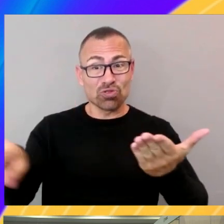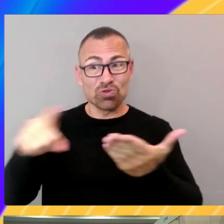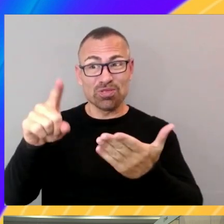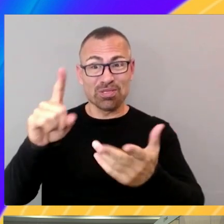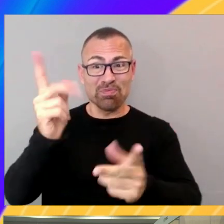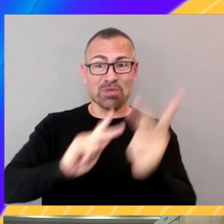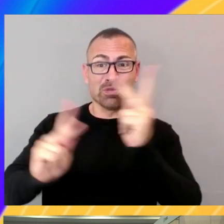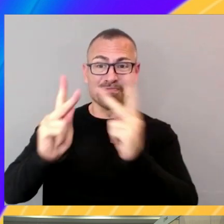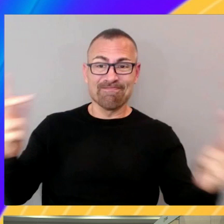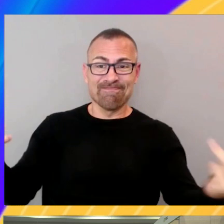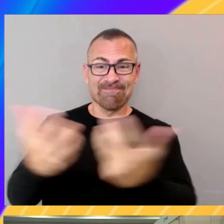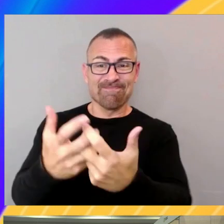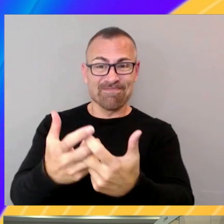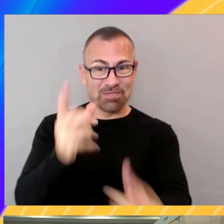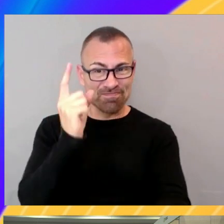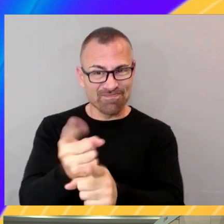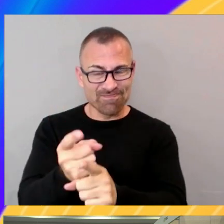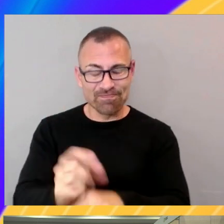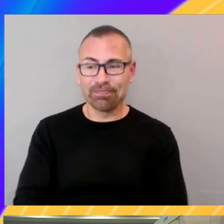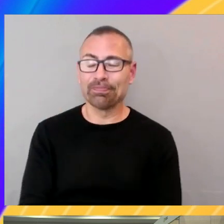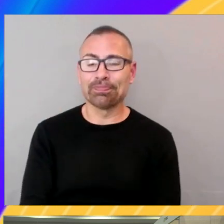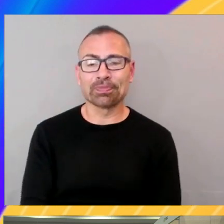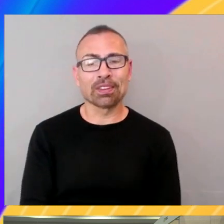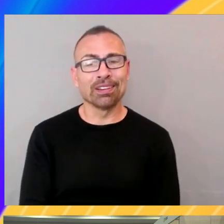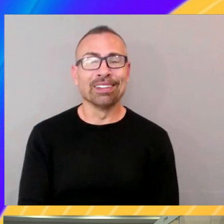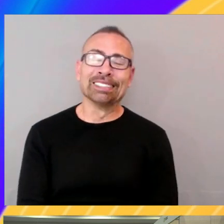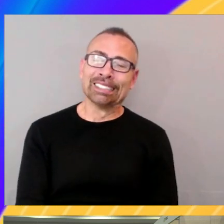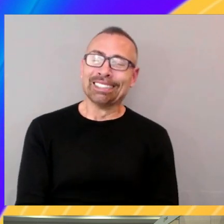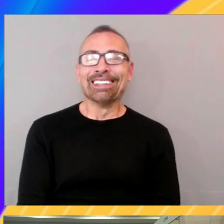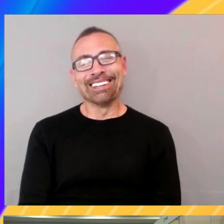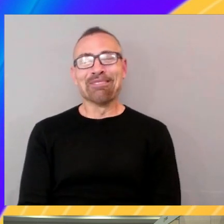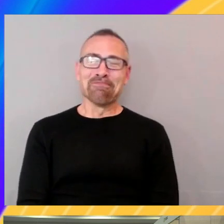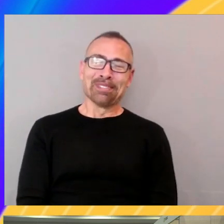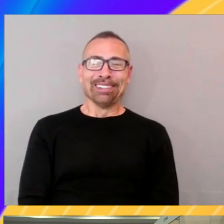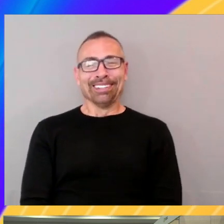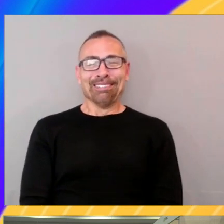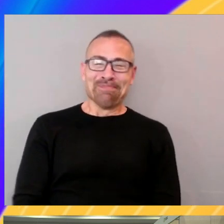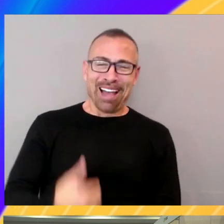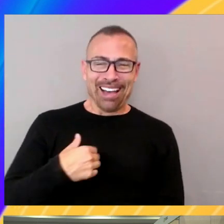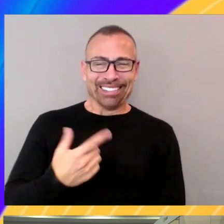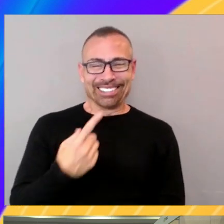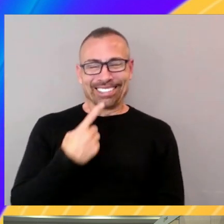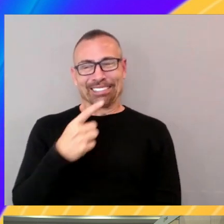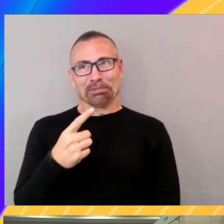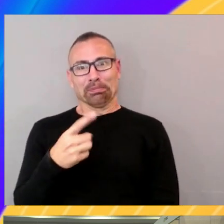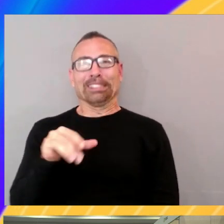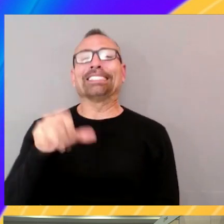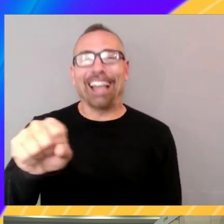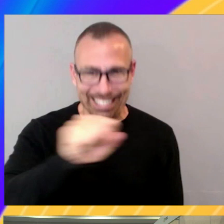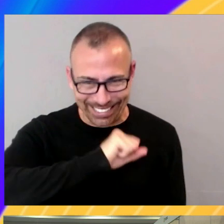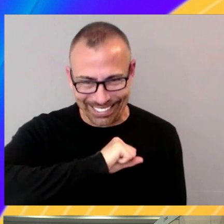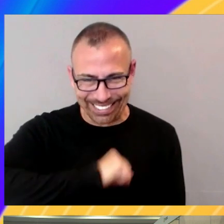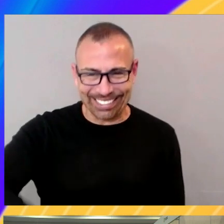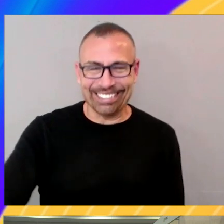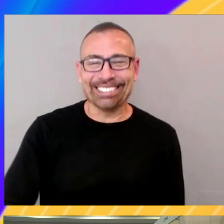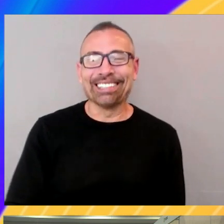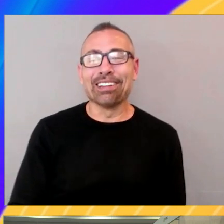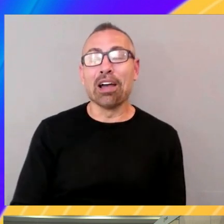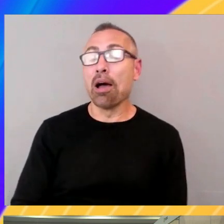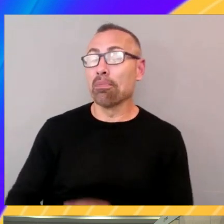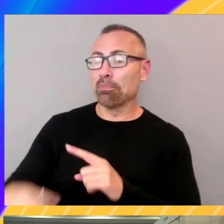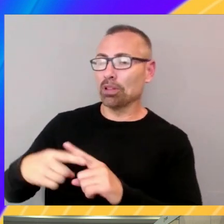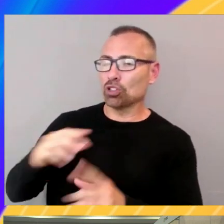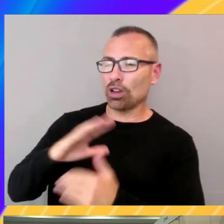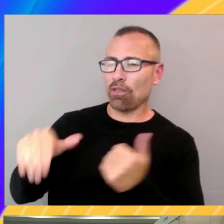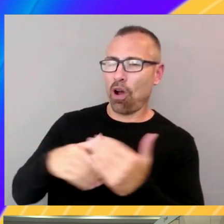some level, yeah. I'll say yes. and it's all from the power. Keep it short. And it's all from the power of Amazon Personalize, using these